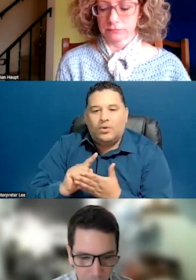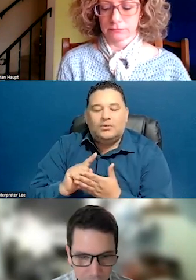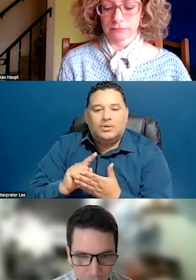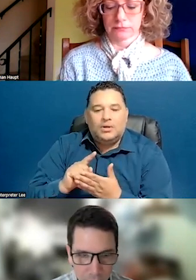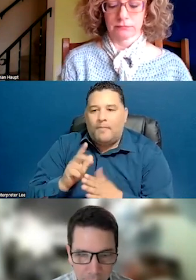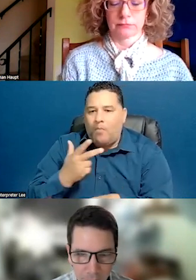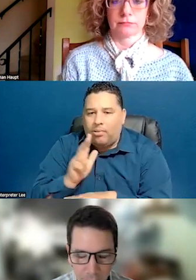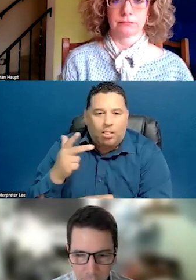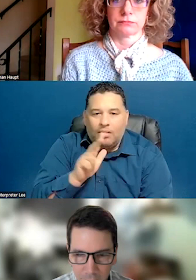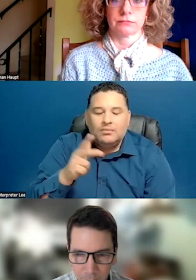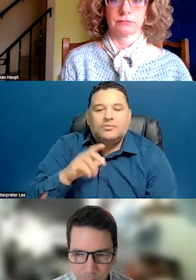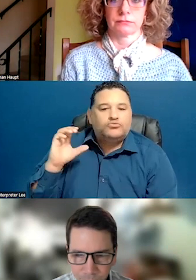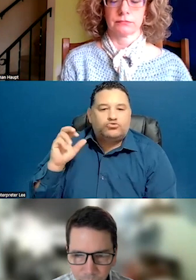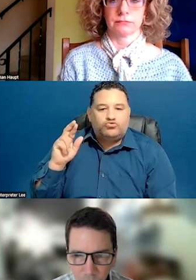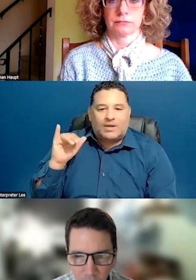crisis response.